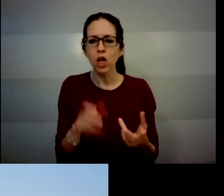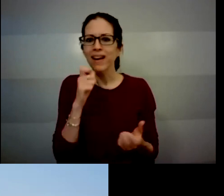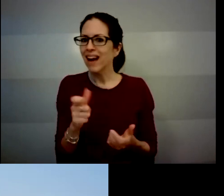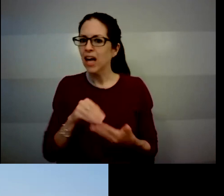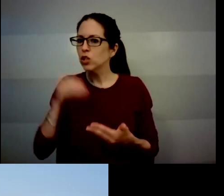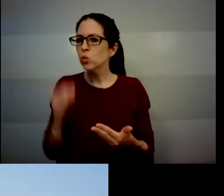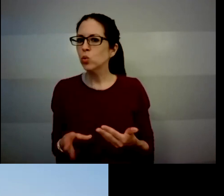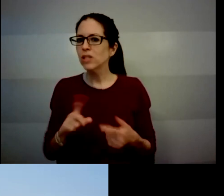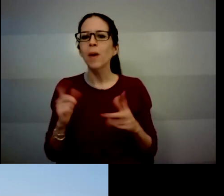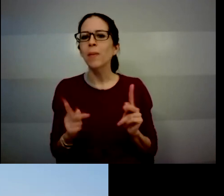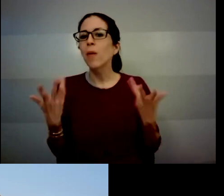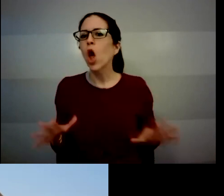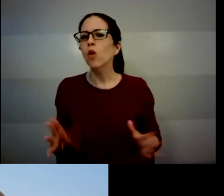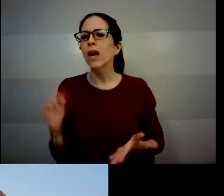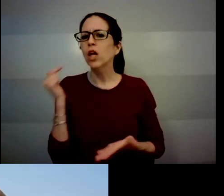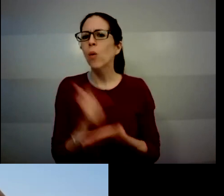people who have already graduated?